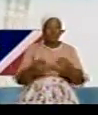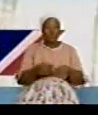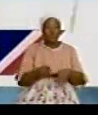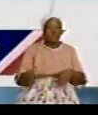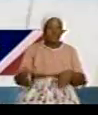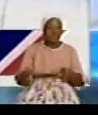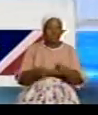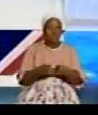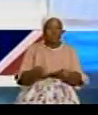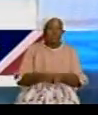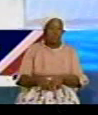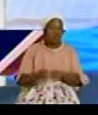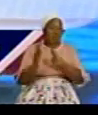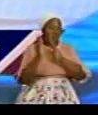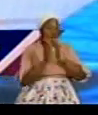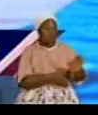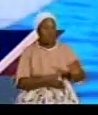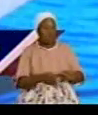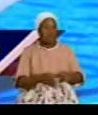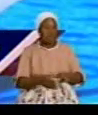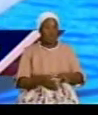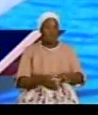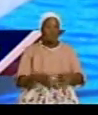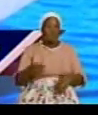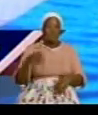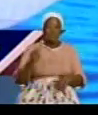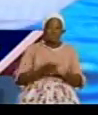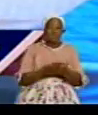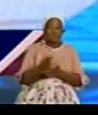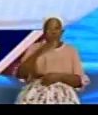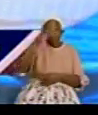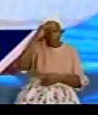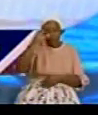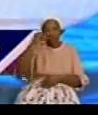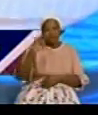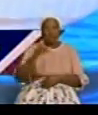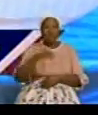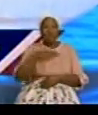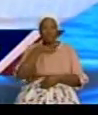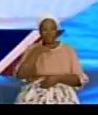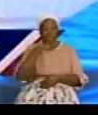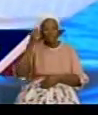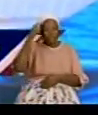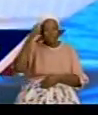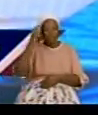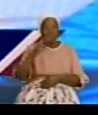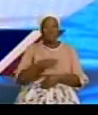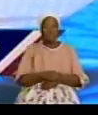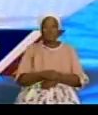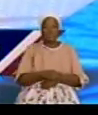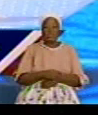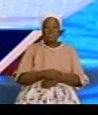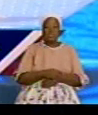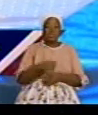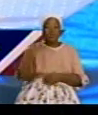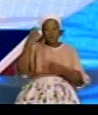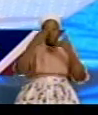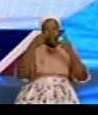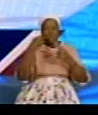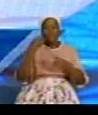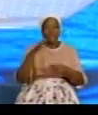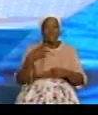corrupt minds, reprobate concerning the faith. Let's look at number 2 here. Number